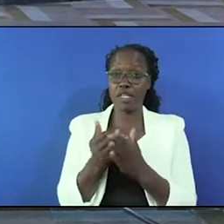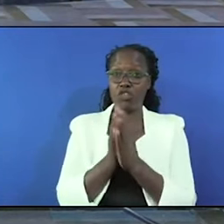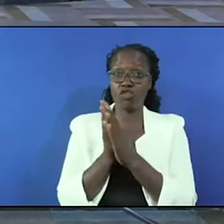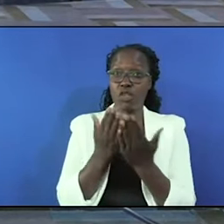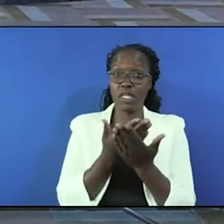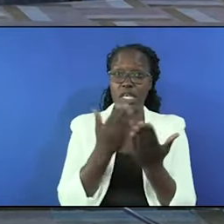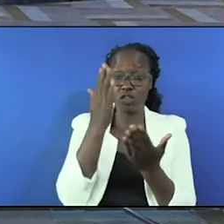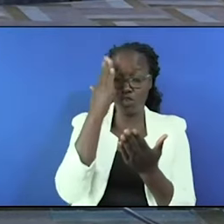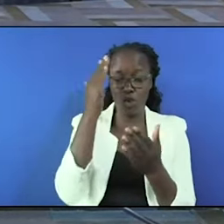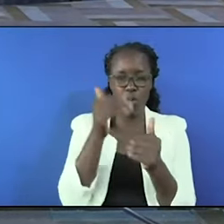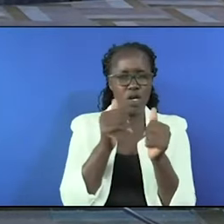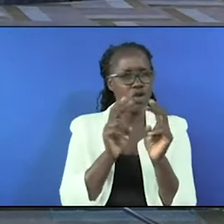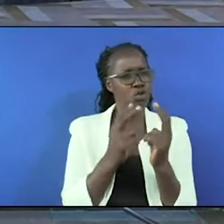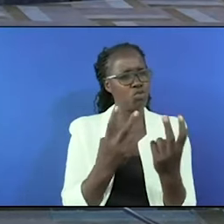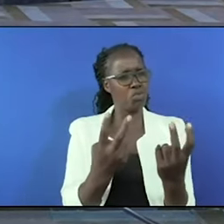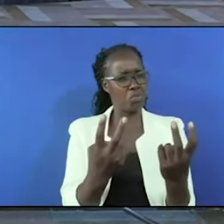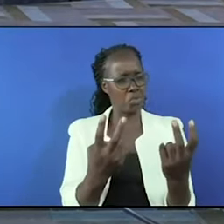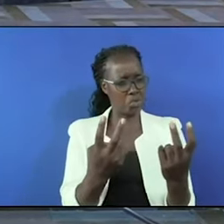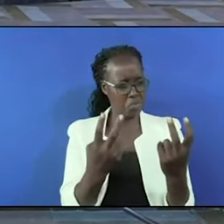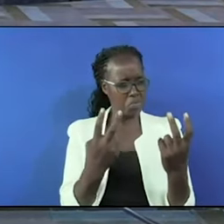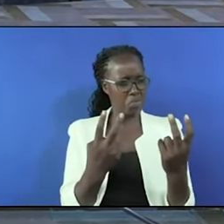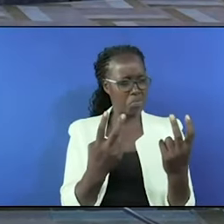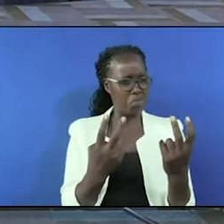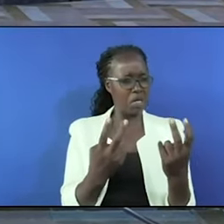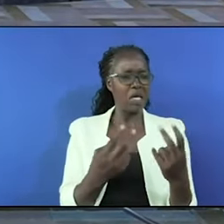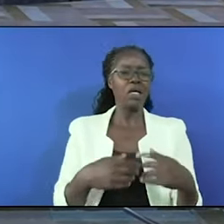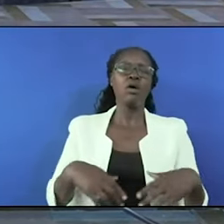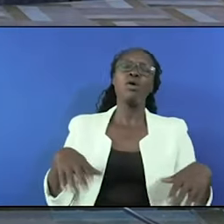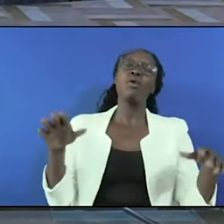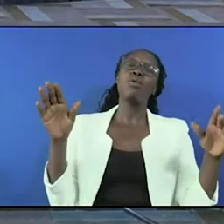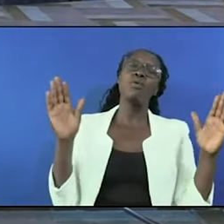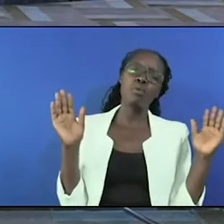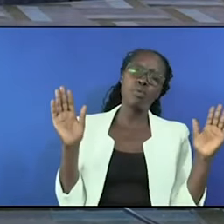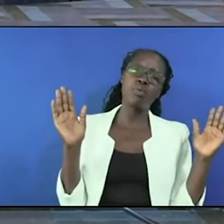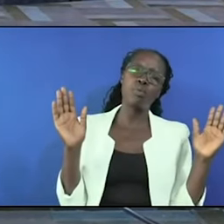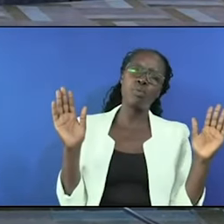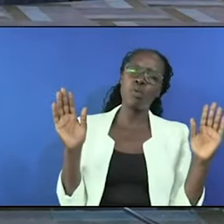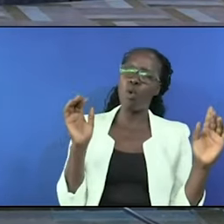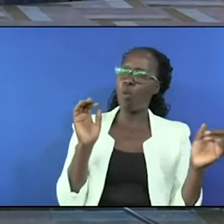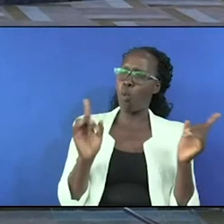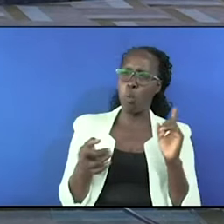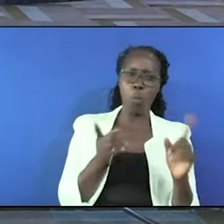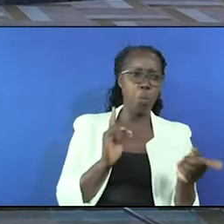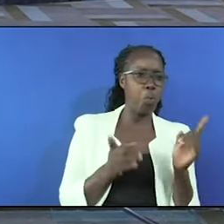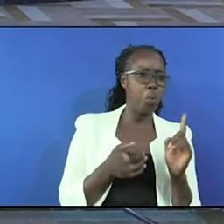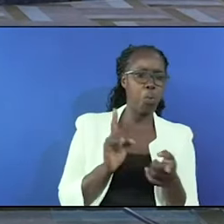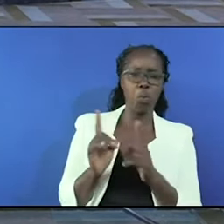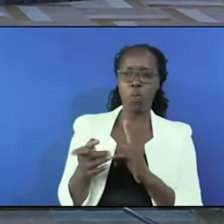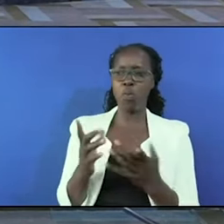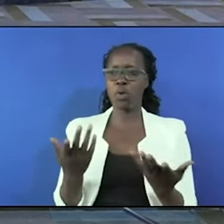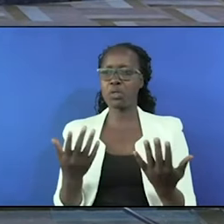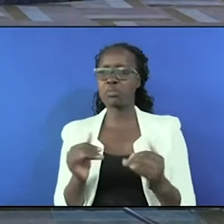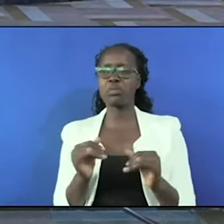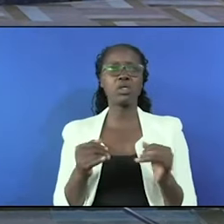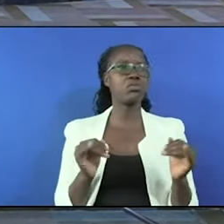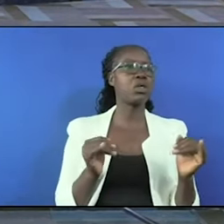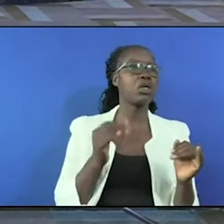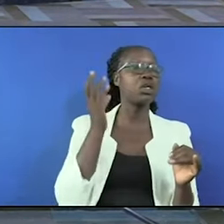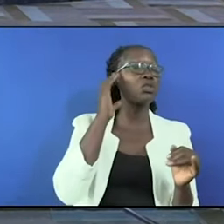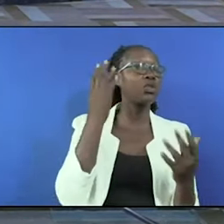were there. You saw me desperate, moving up and down in Spicer Memorial